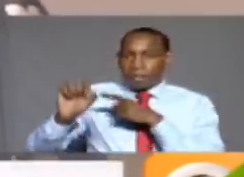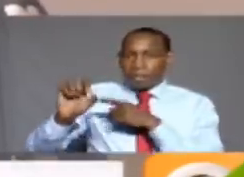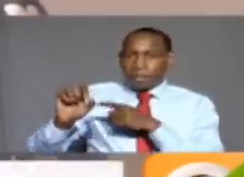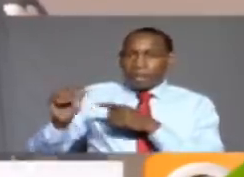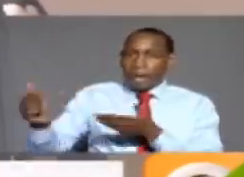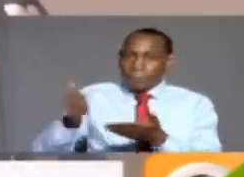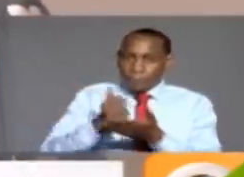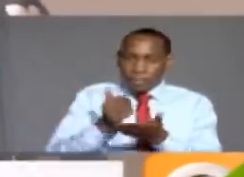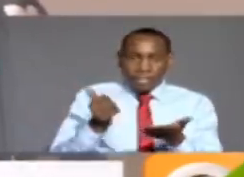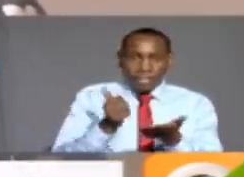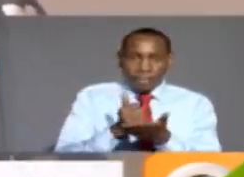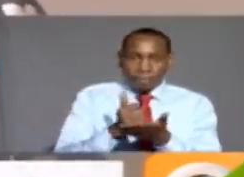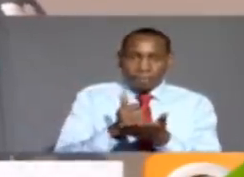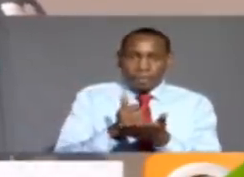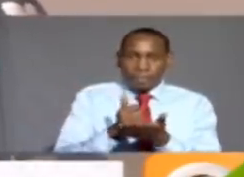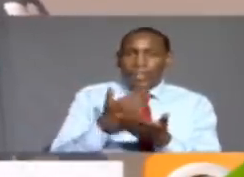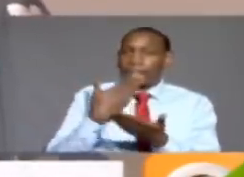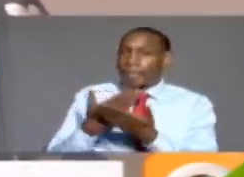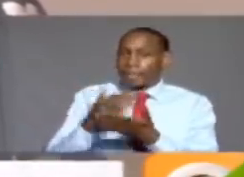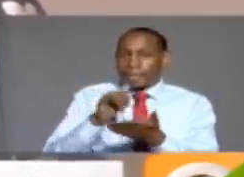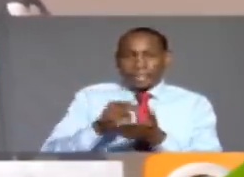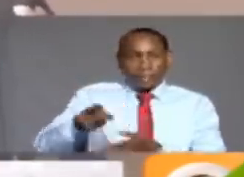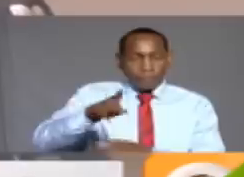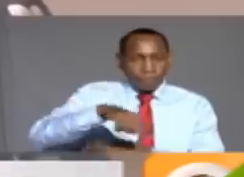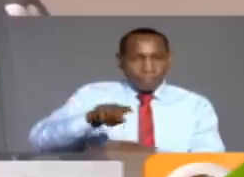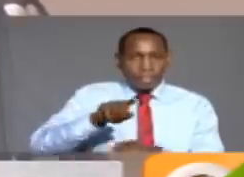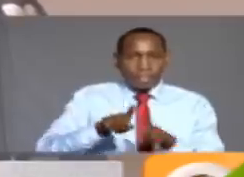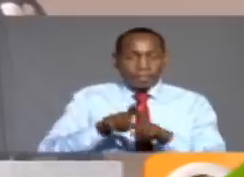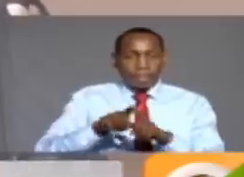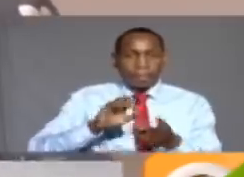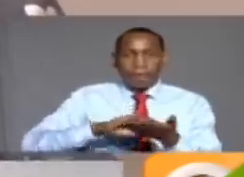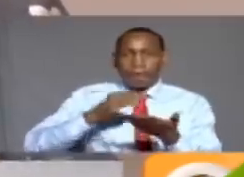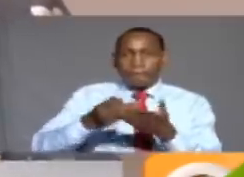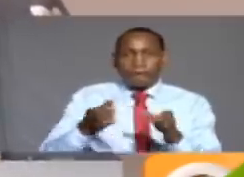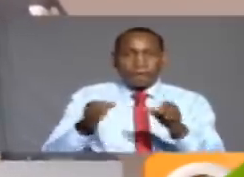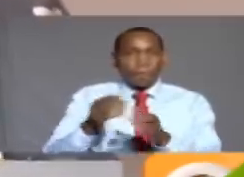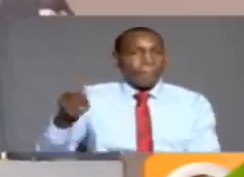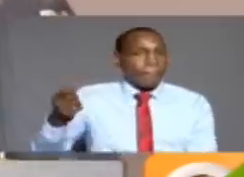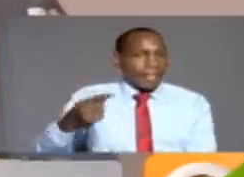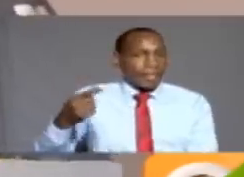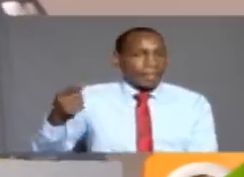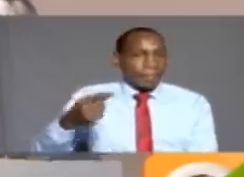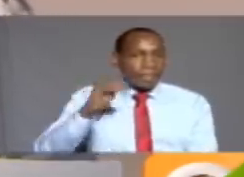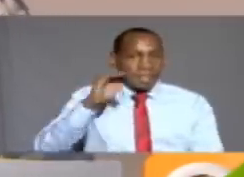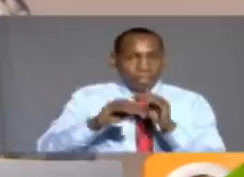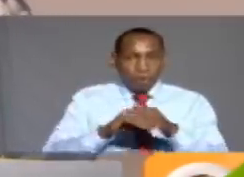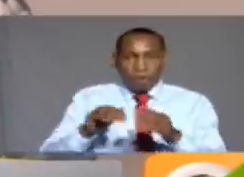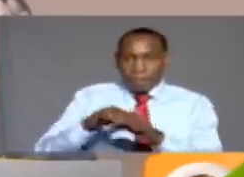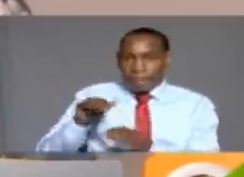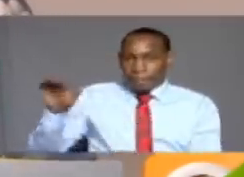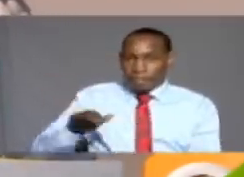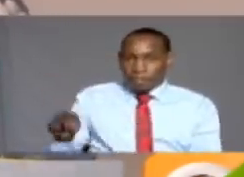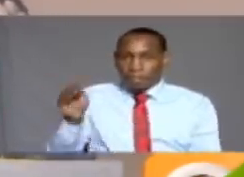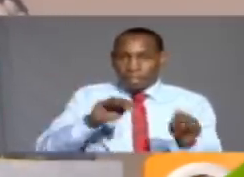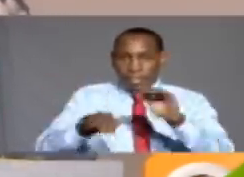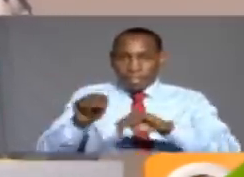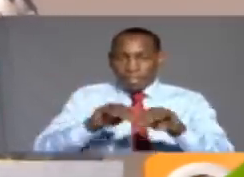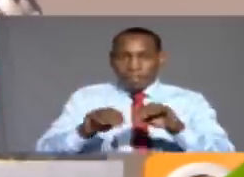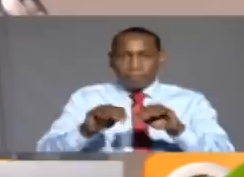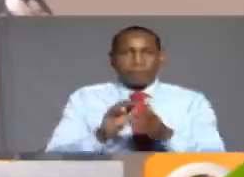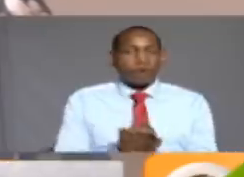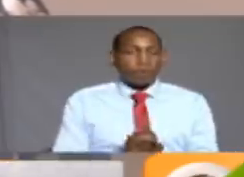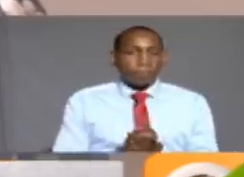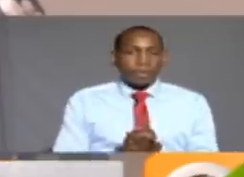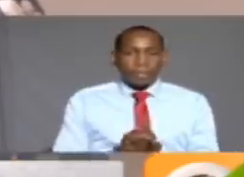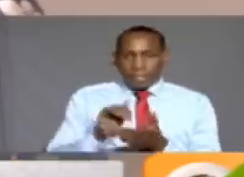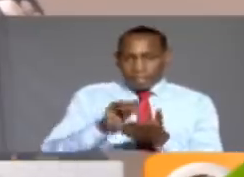that office. He should be grateful that we actually also funded the party, because every month, all members of parliament contribute 10,000. You never had a problem